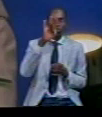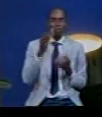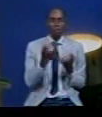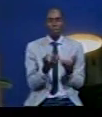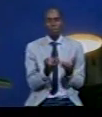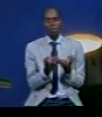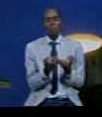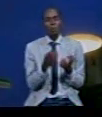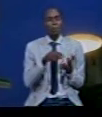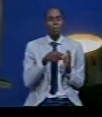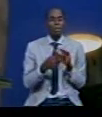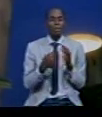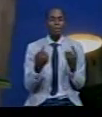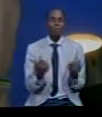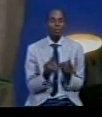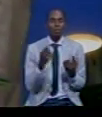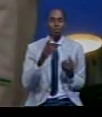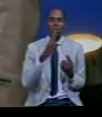in isolation somewhere,